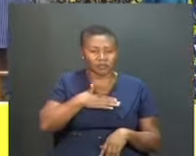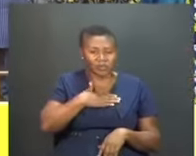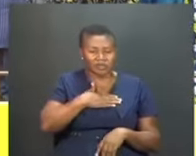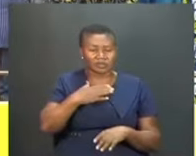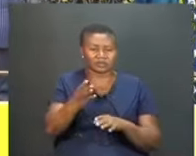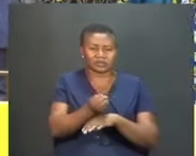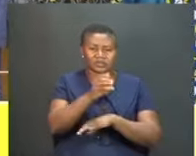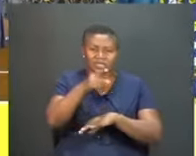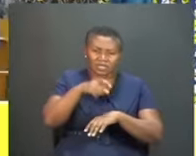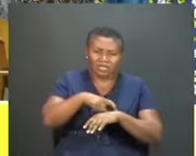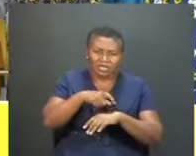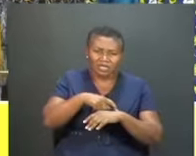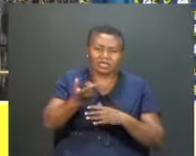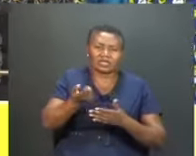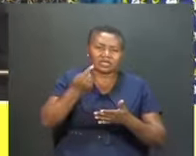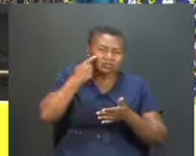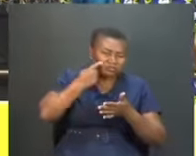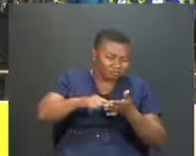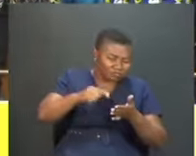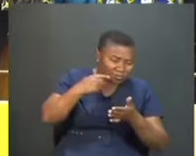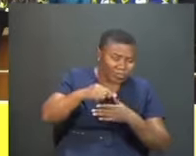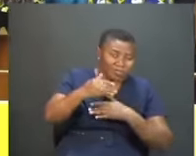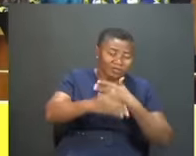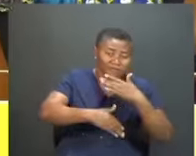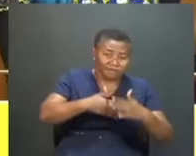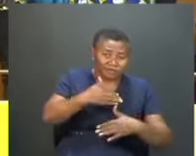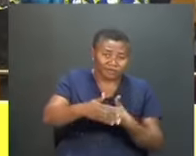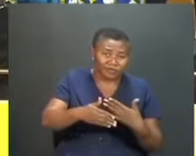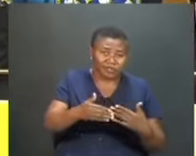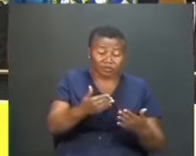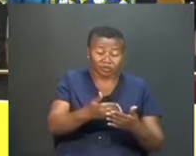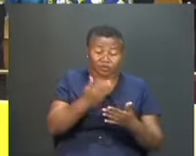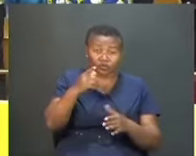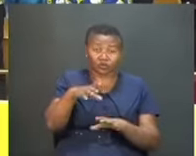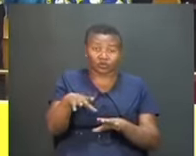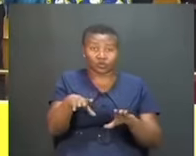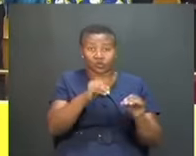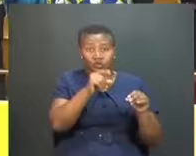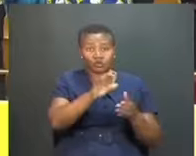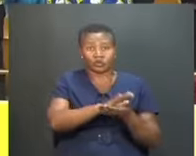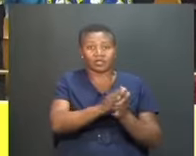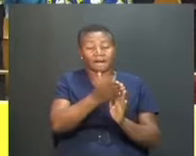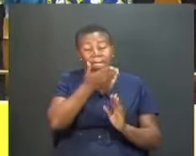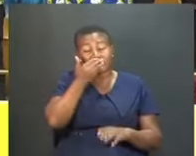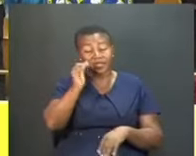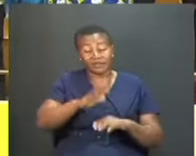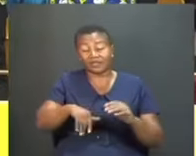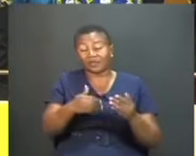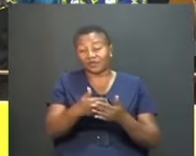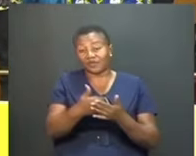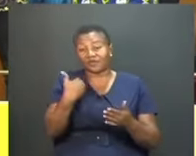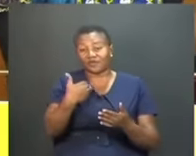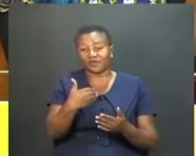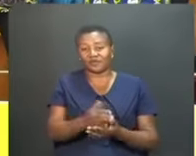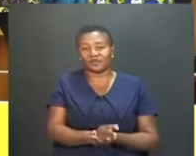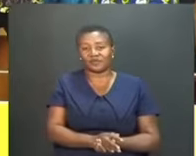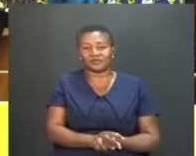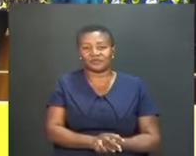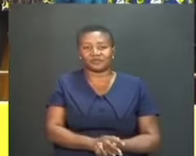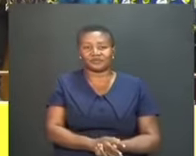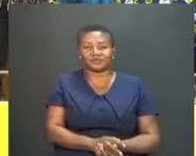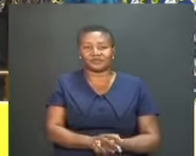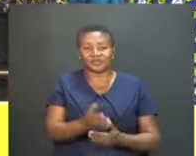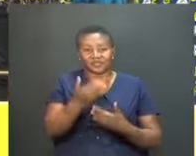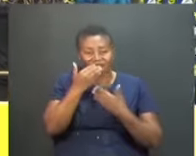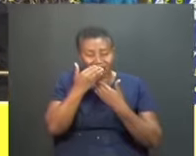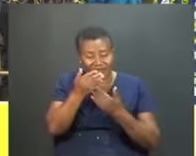go through the process, and before you leave here, you'll be better than you came in. Thank you so much for coming. You